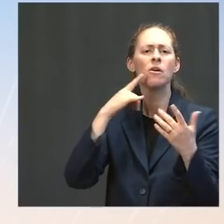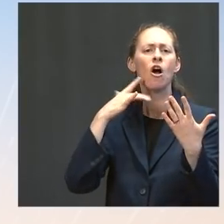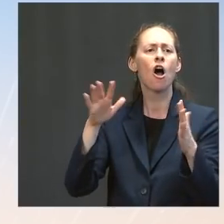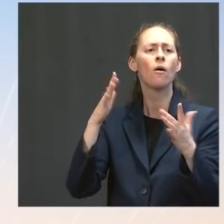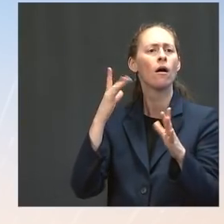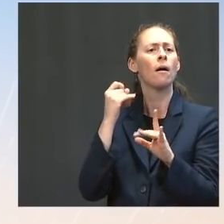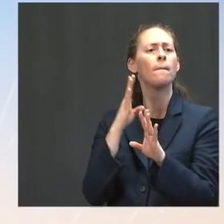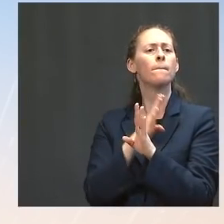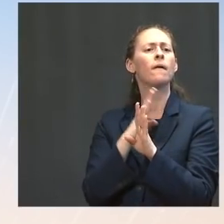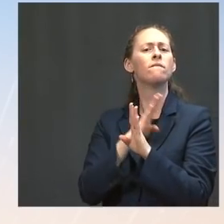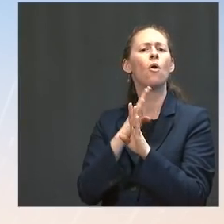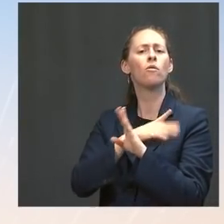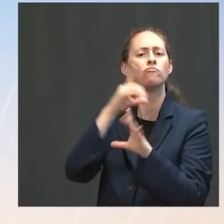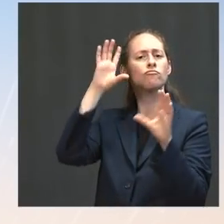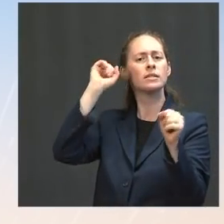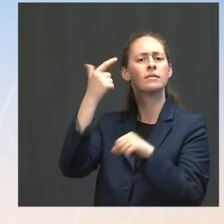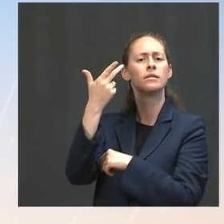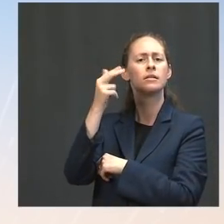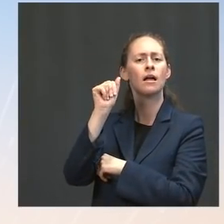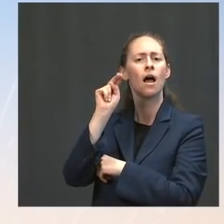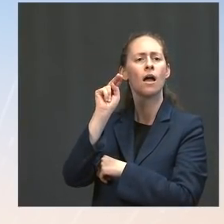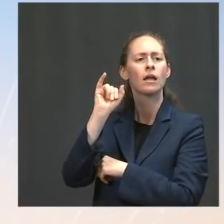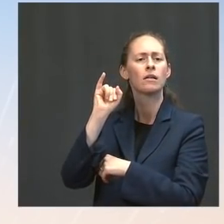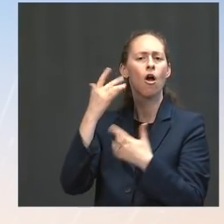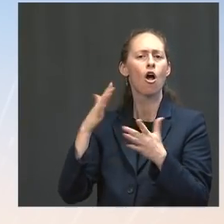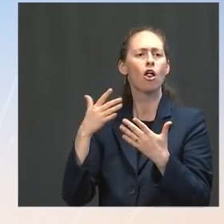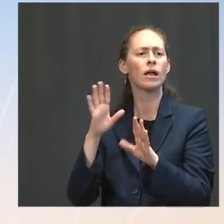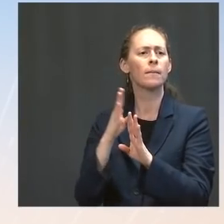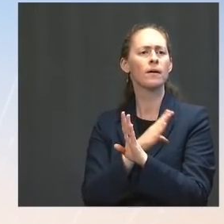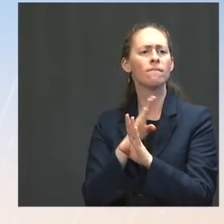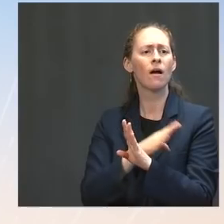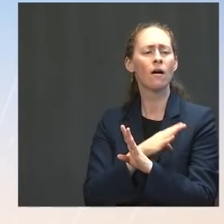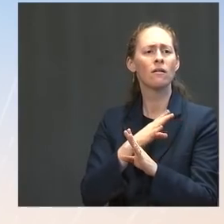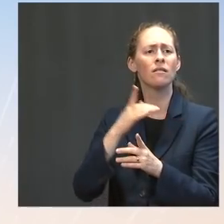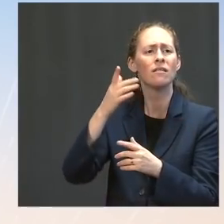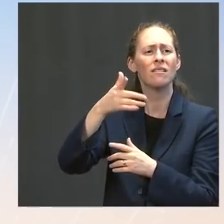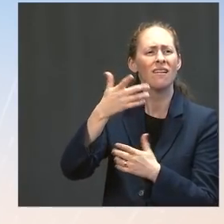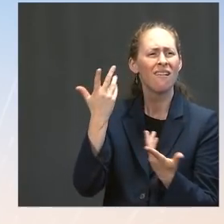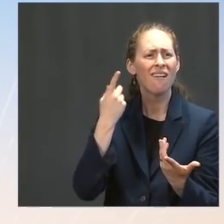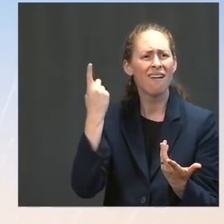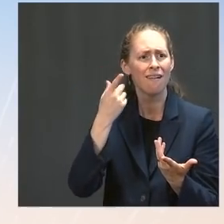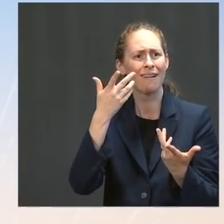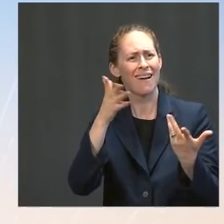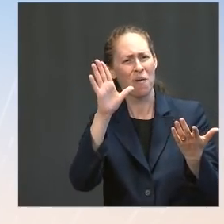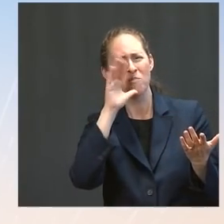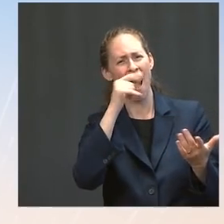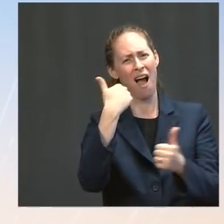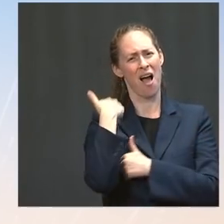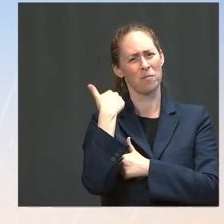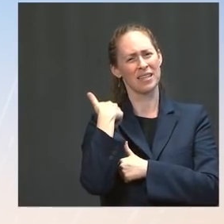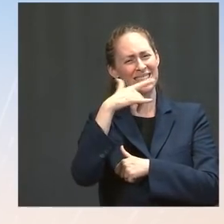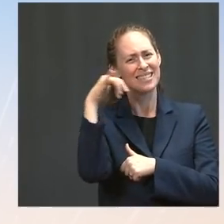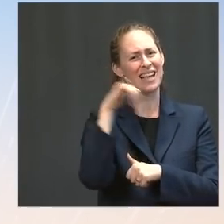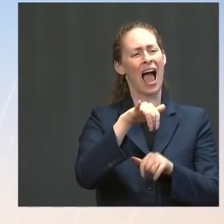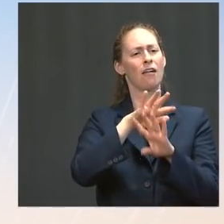Hi, can you speak to what a colleague is reporting that the administration plans to recommend vaccine boosters at 6 months, not